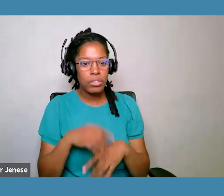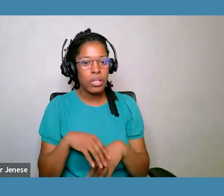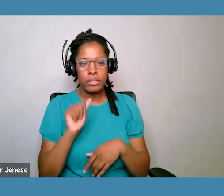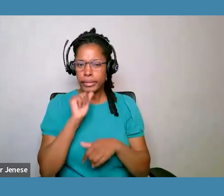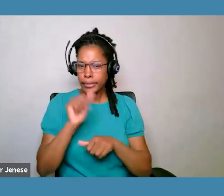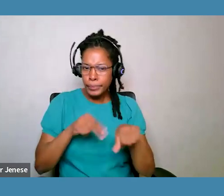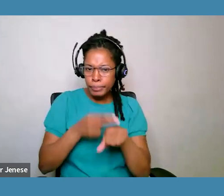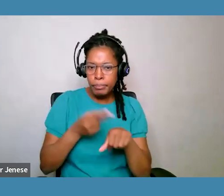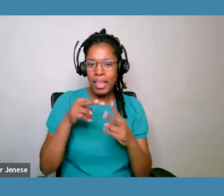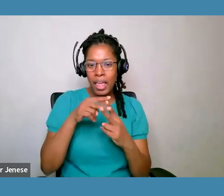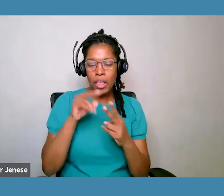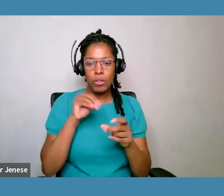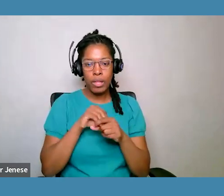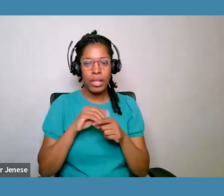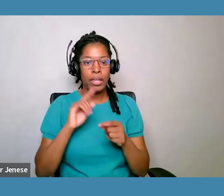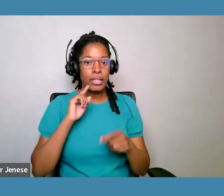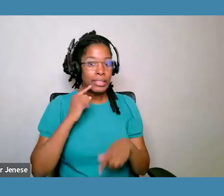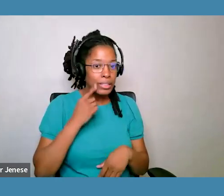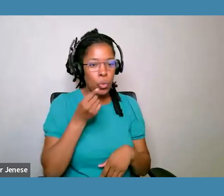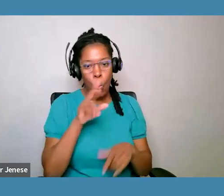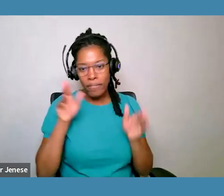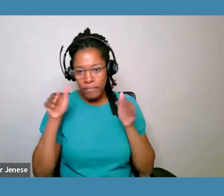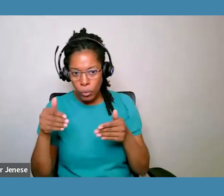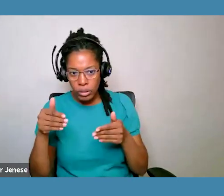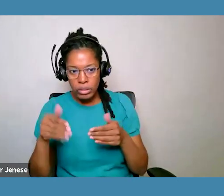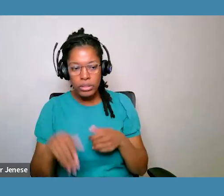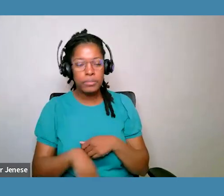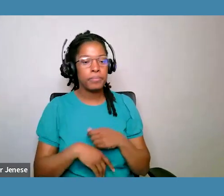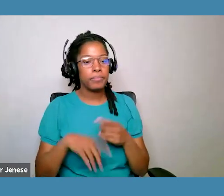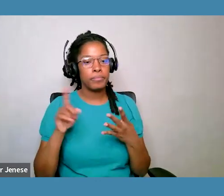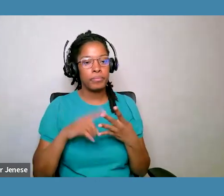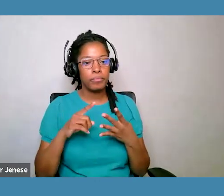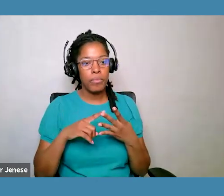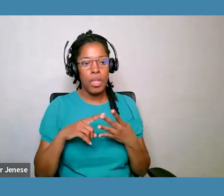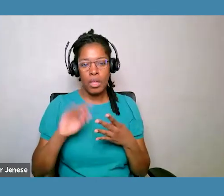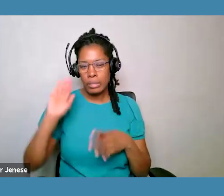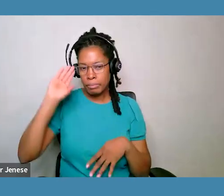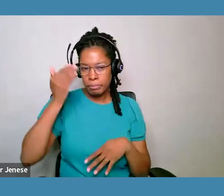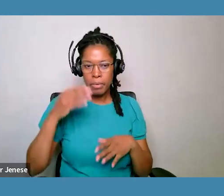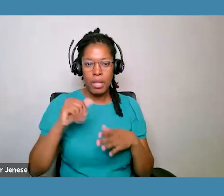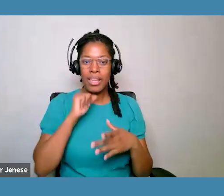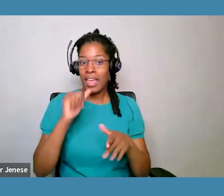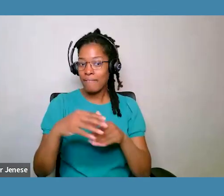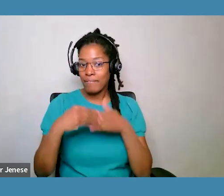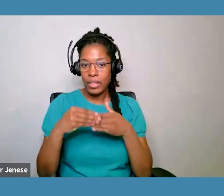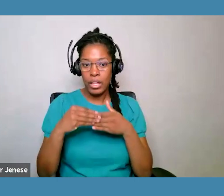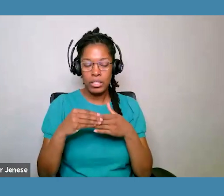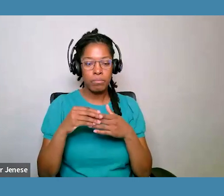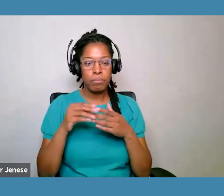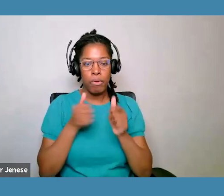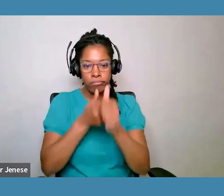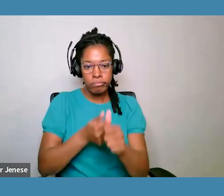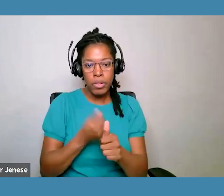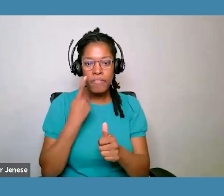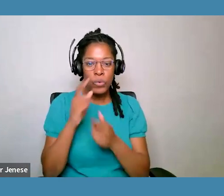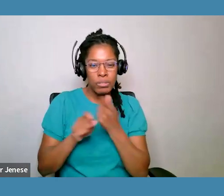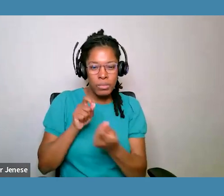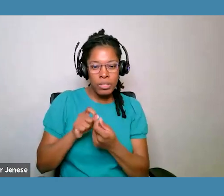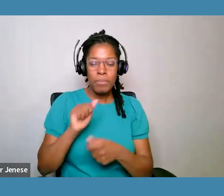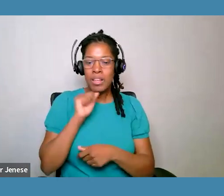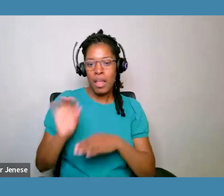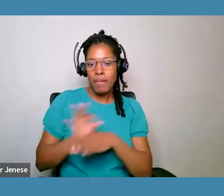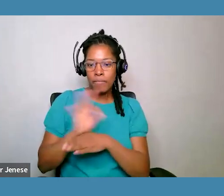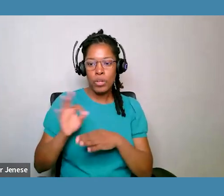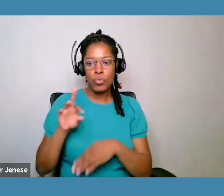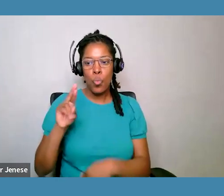or focus. Apparently inflexible adherence to specific non-functional routines or rituals.